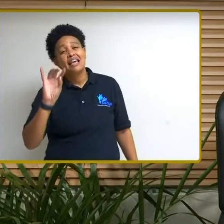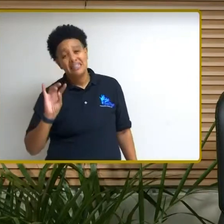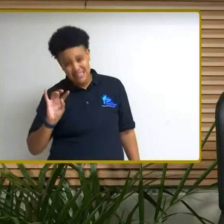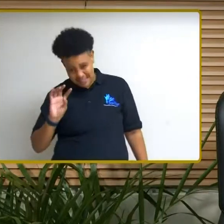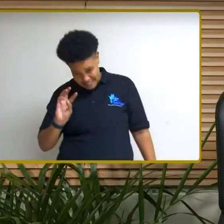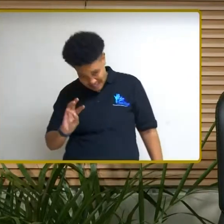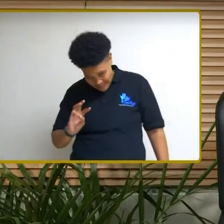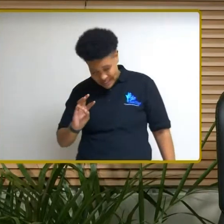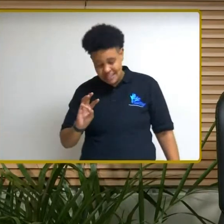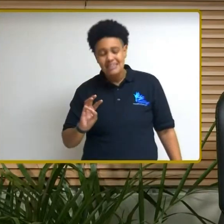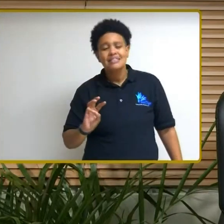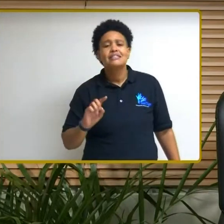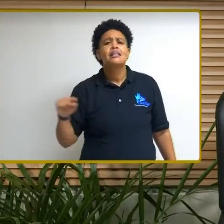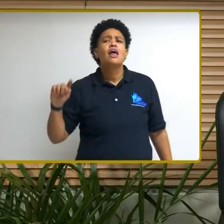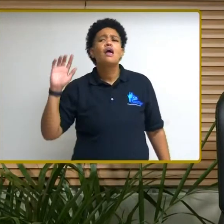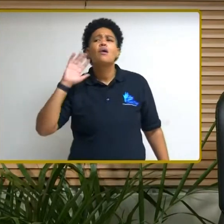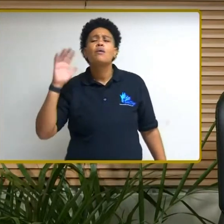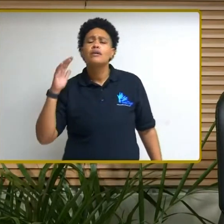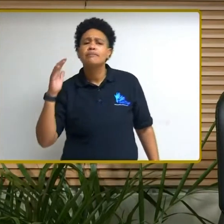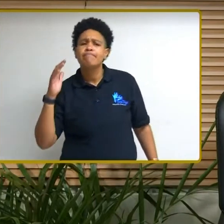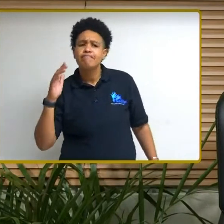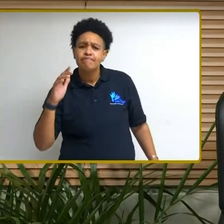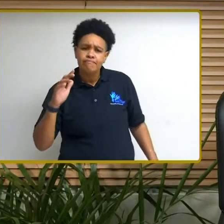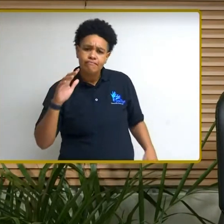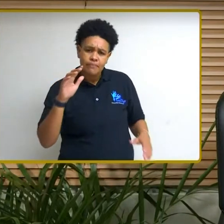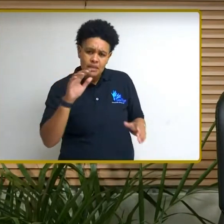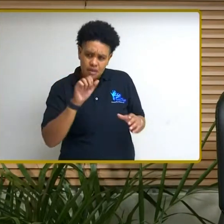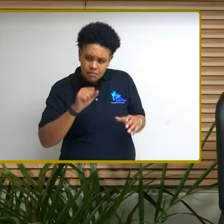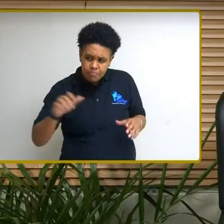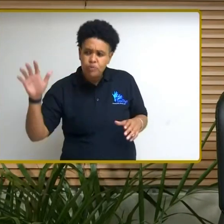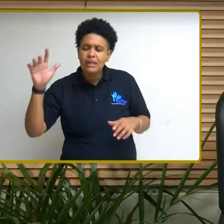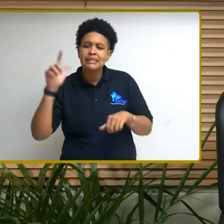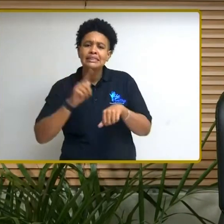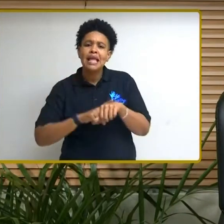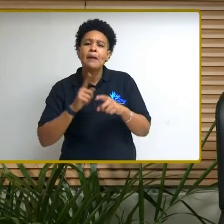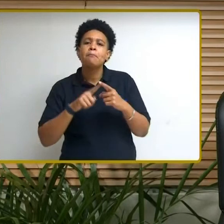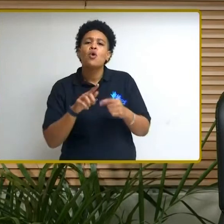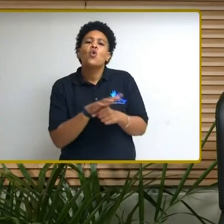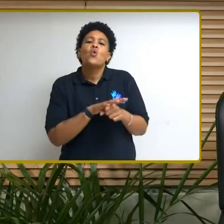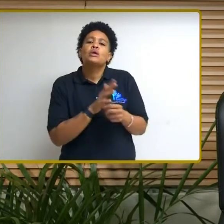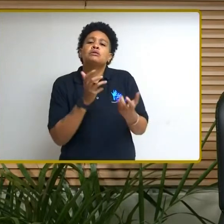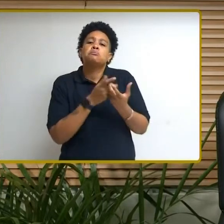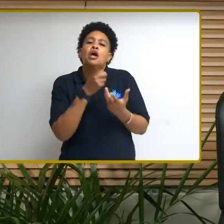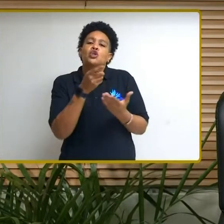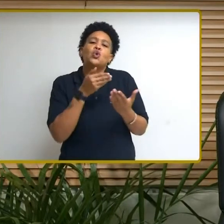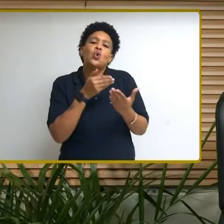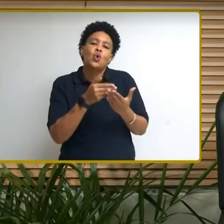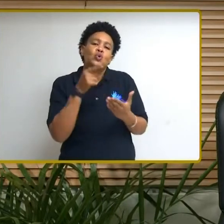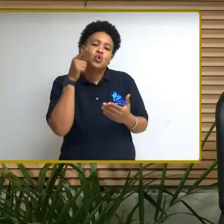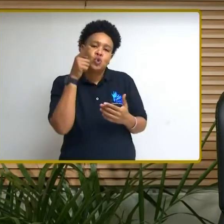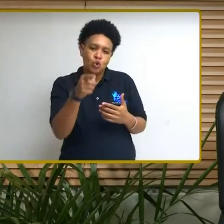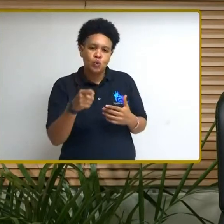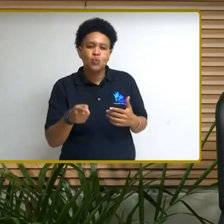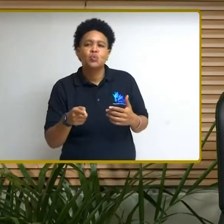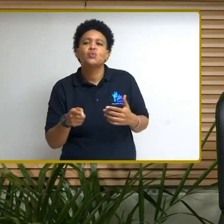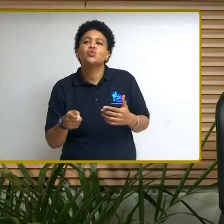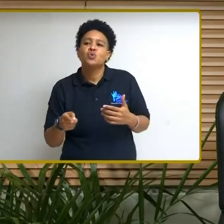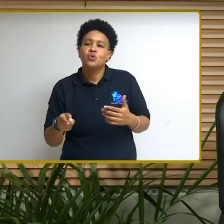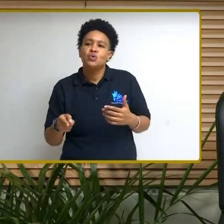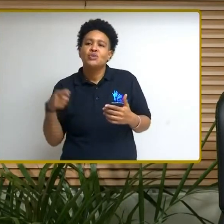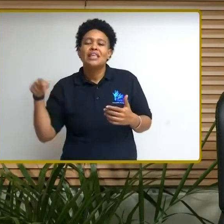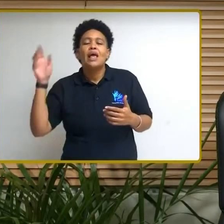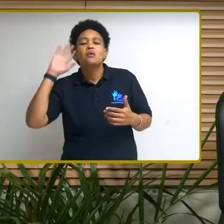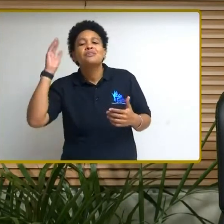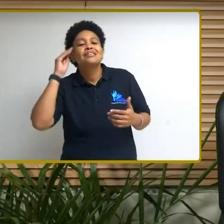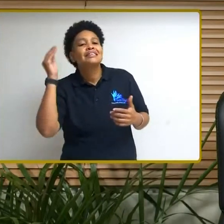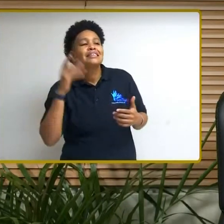888-663-5686, they will assign you a time and a site that is closest to you. So they will